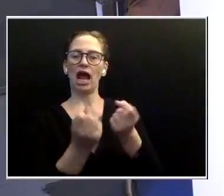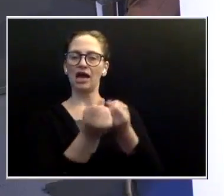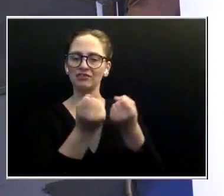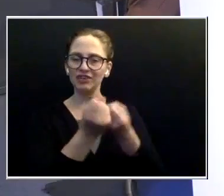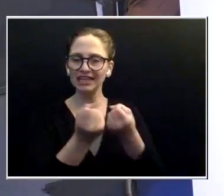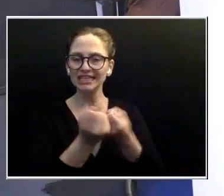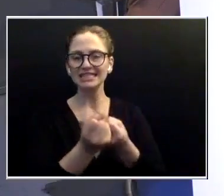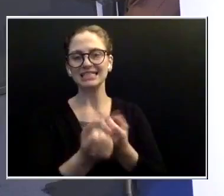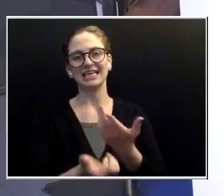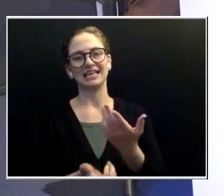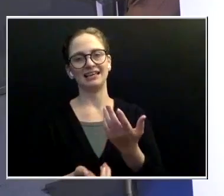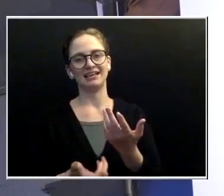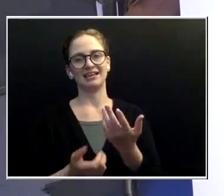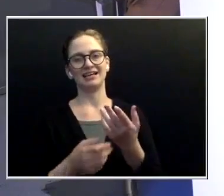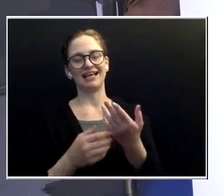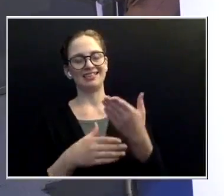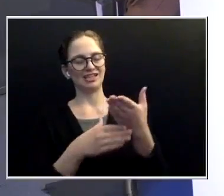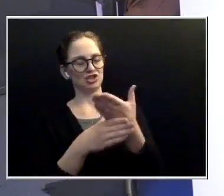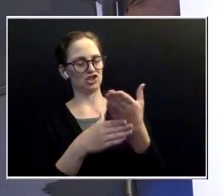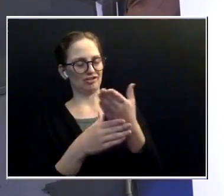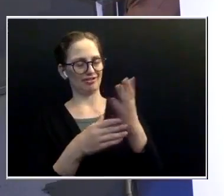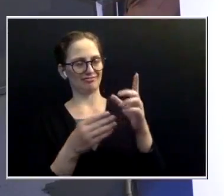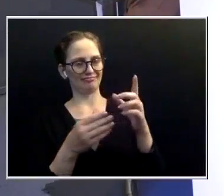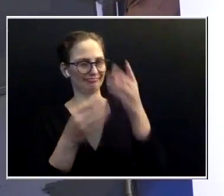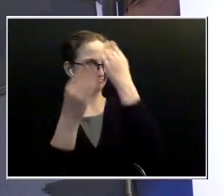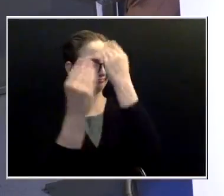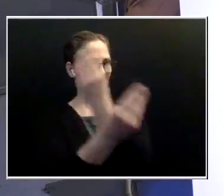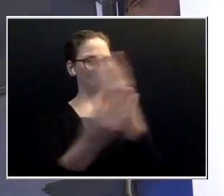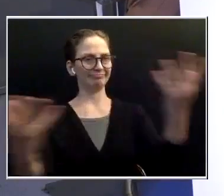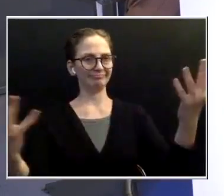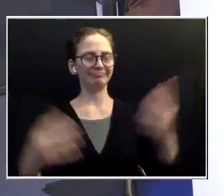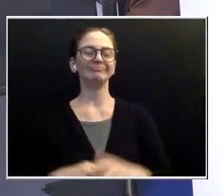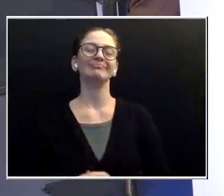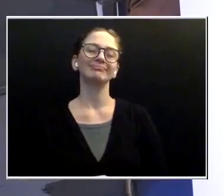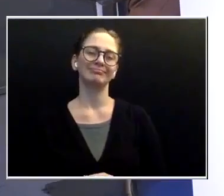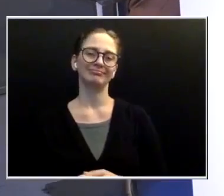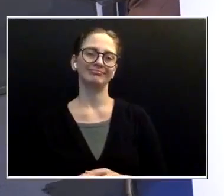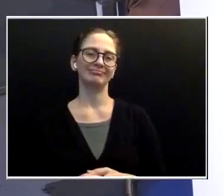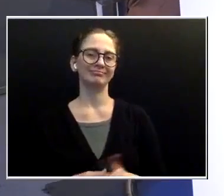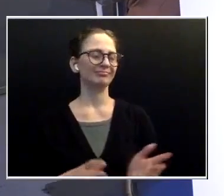and then sharing it with other people to say, don't be afraid to research it